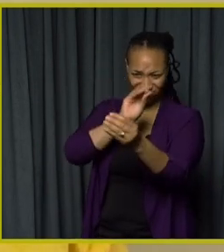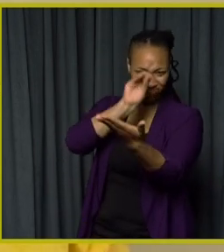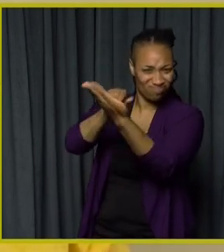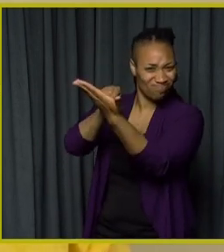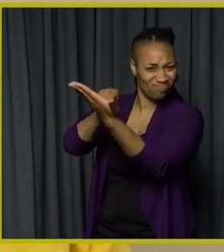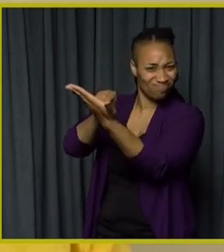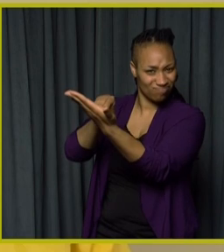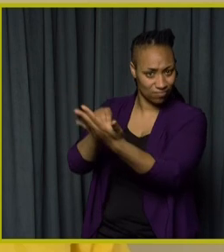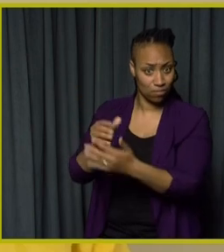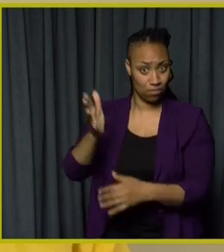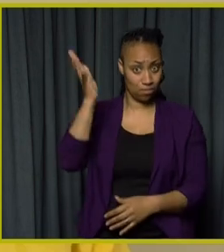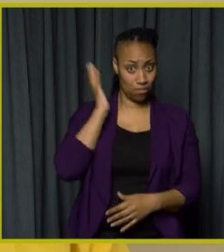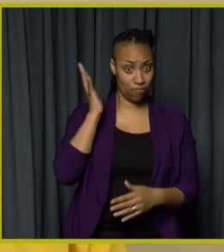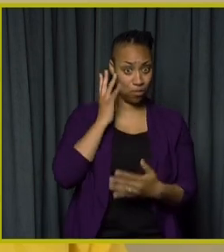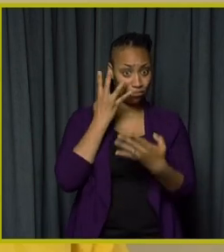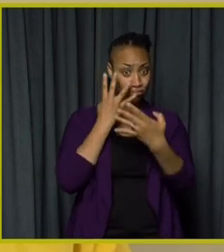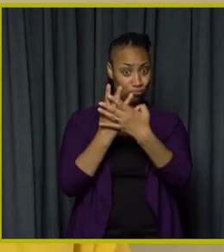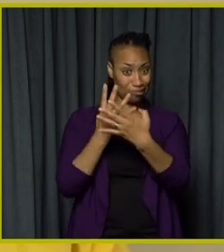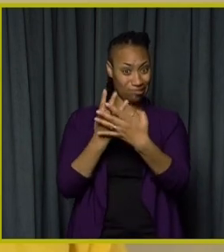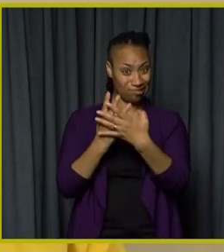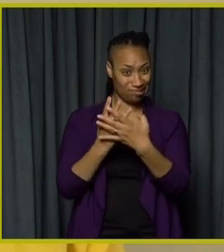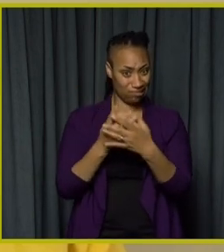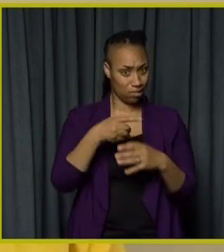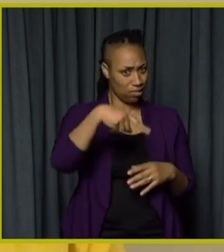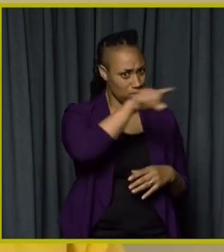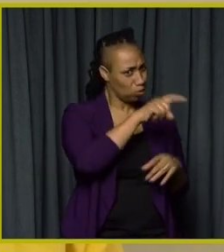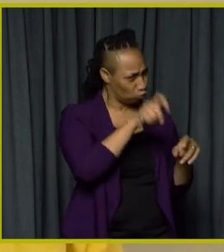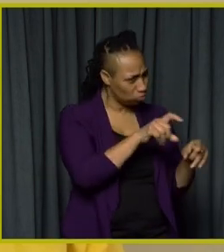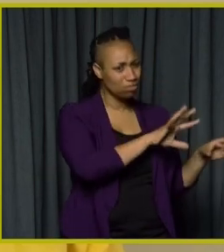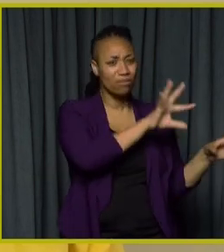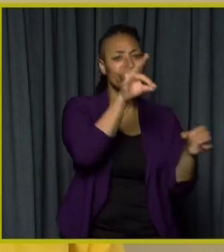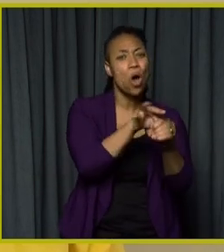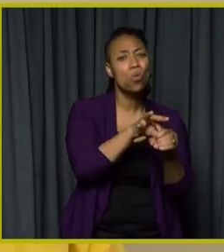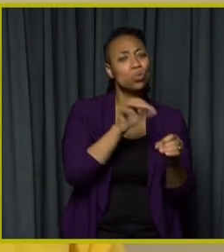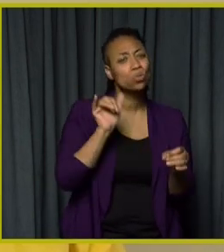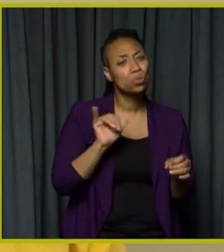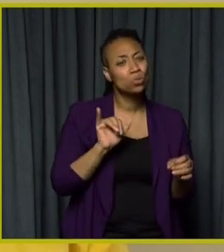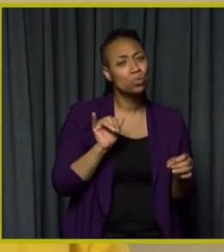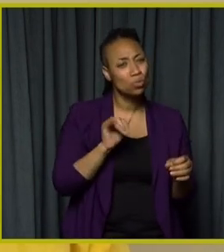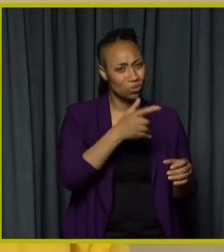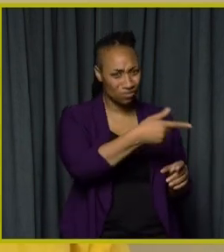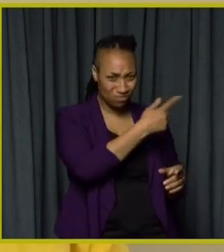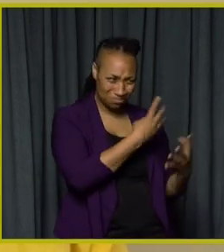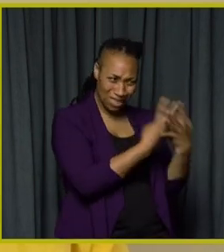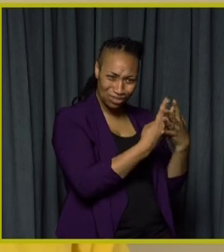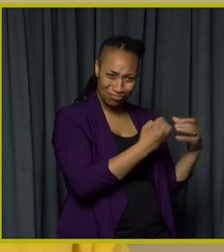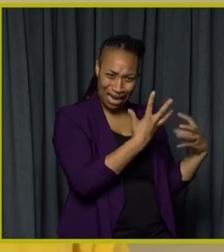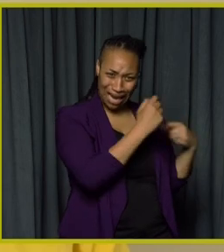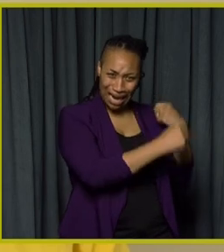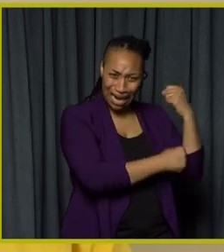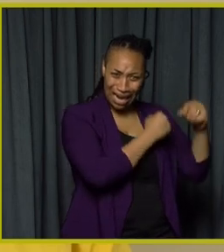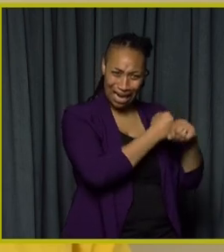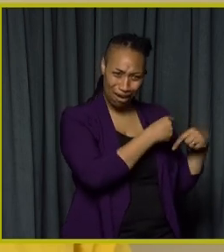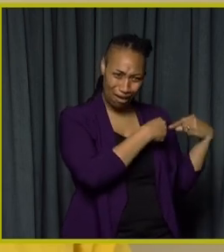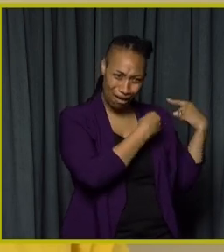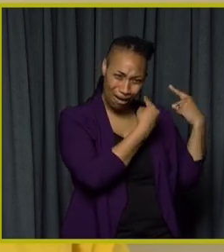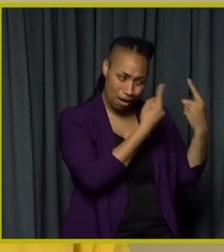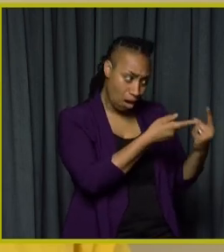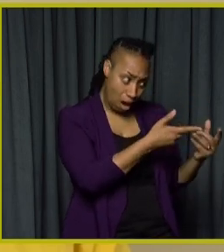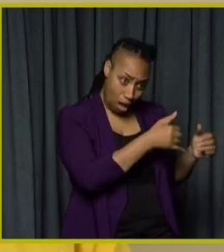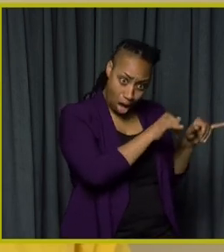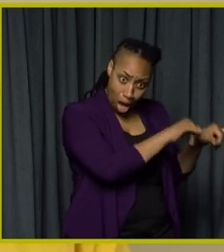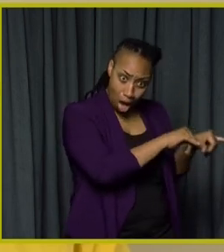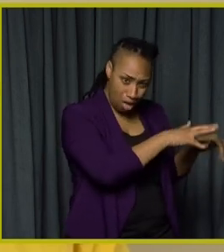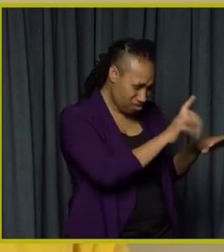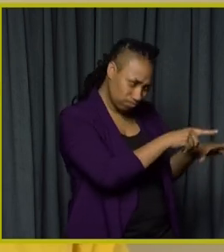incarcerated have the right to vote. They have paid their debt to society, and they are human beings. We demand